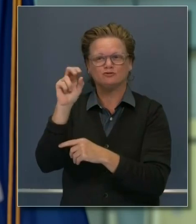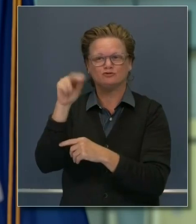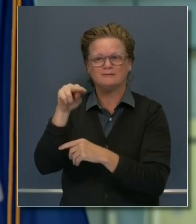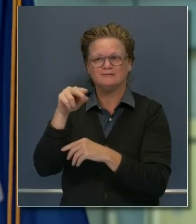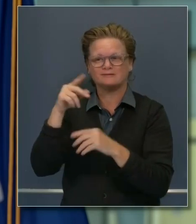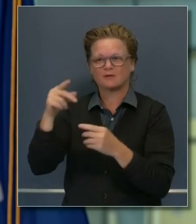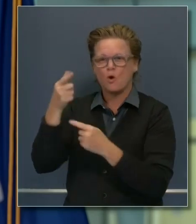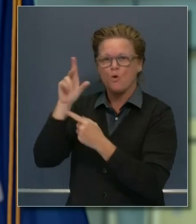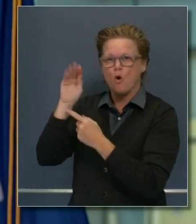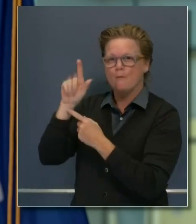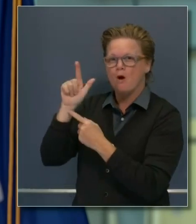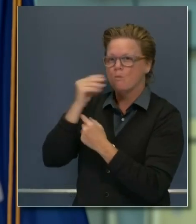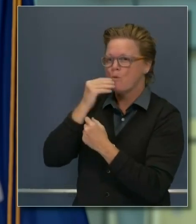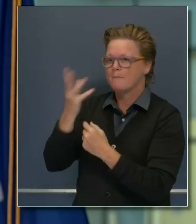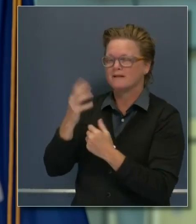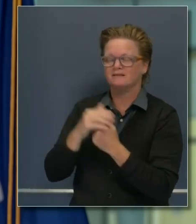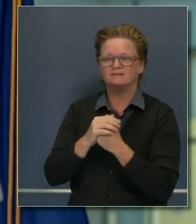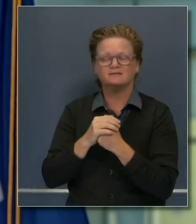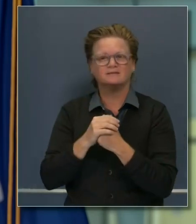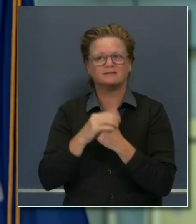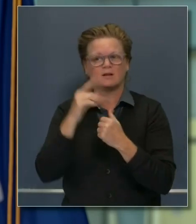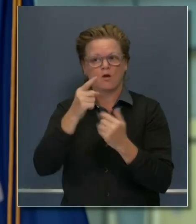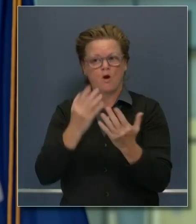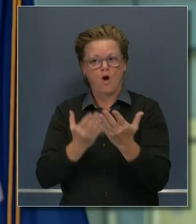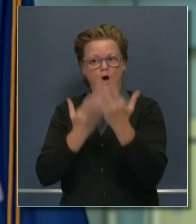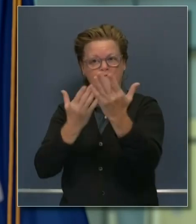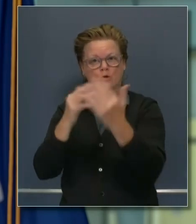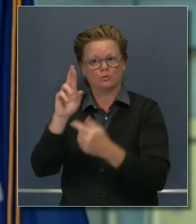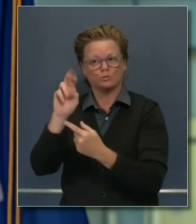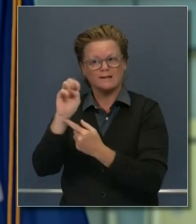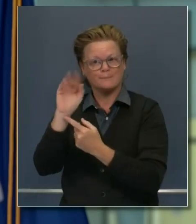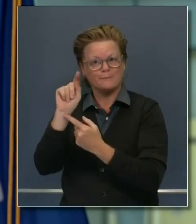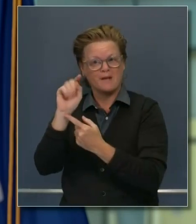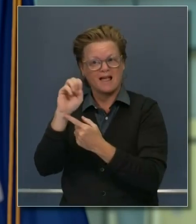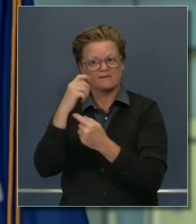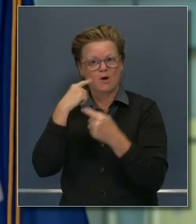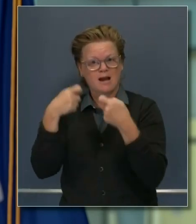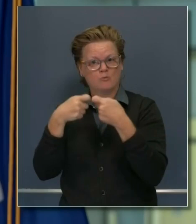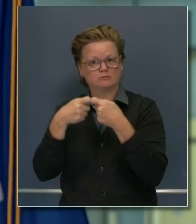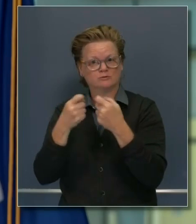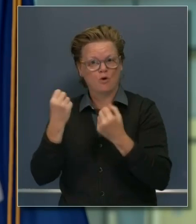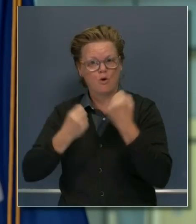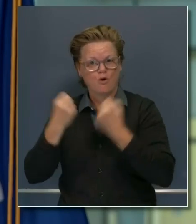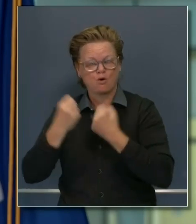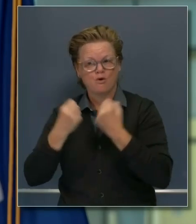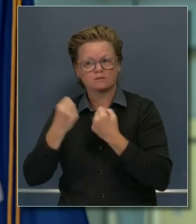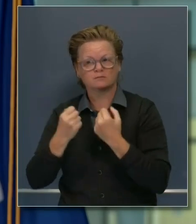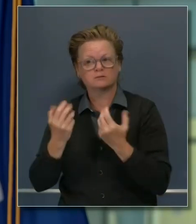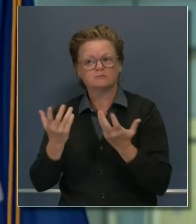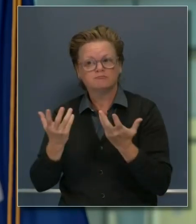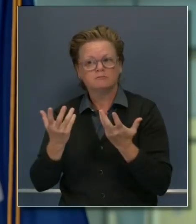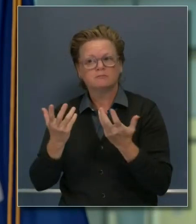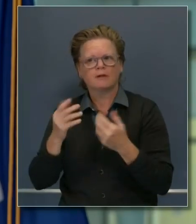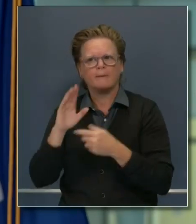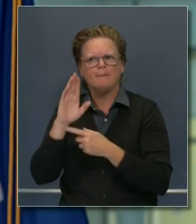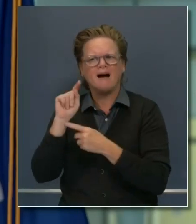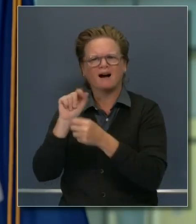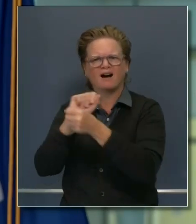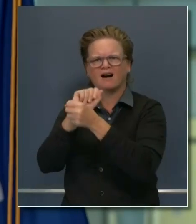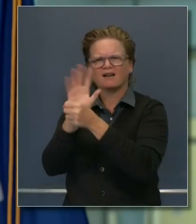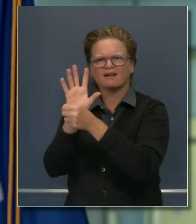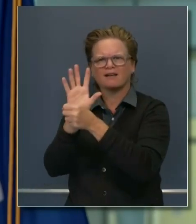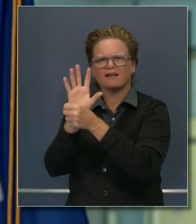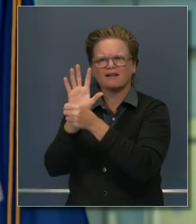cut rebates for electric vehicles. Even before the pandemic, your budget cut funding in about half. And this was as the state